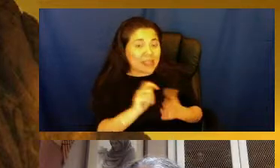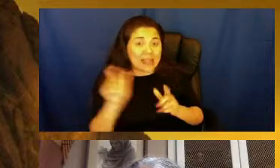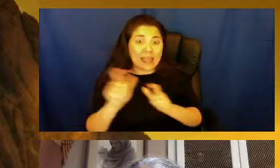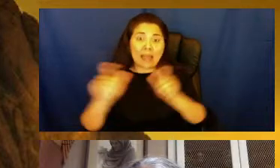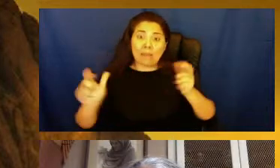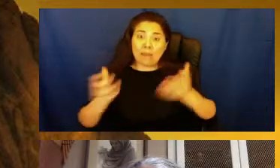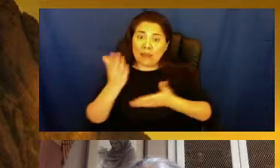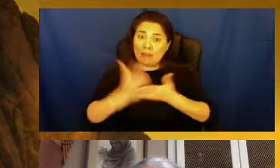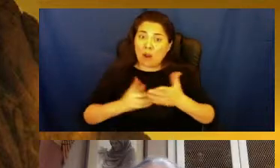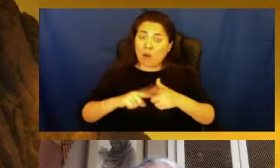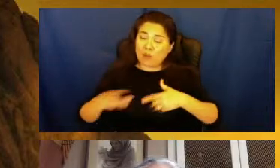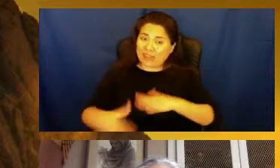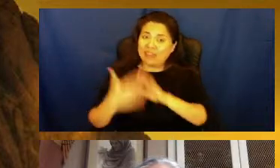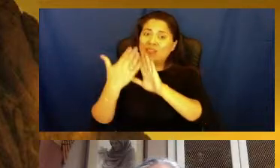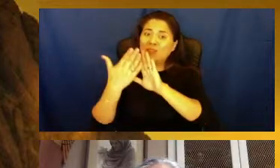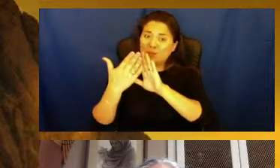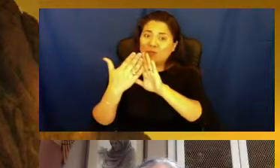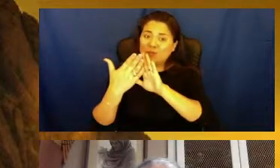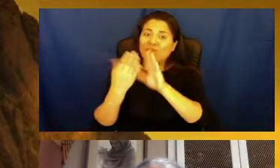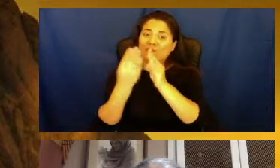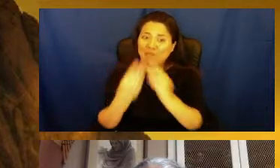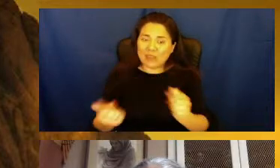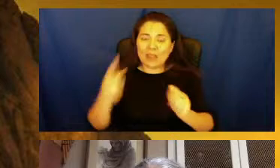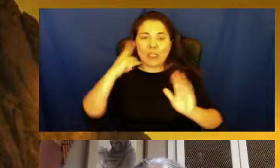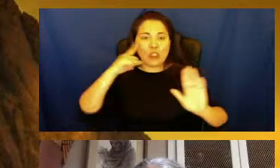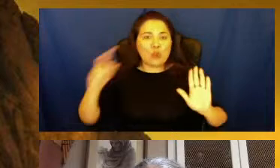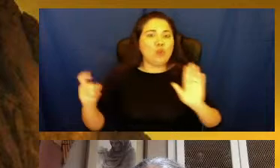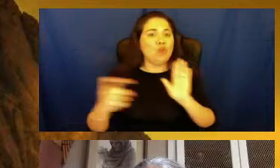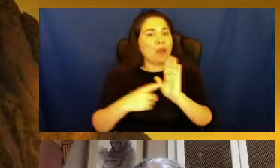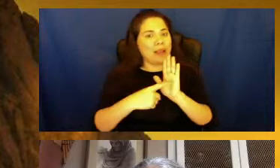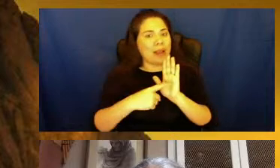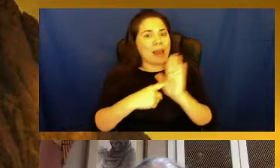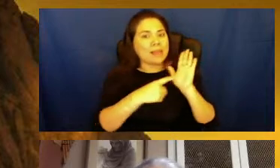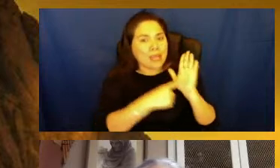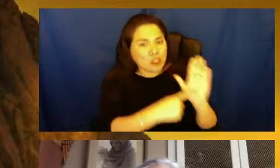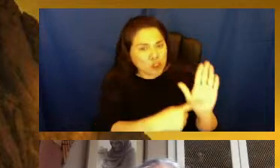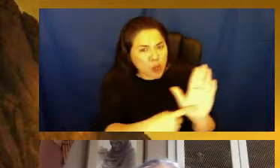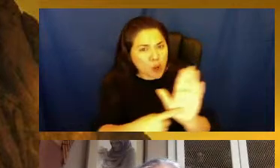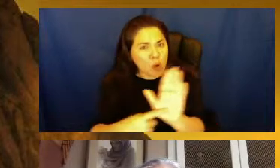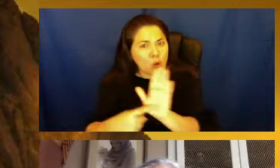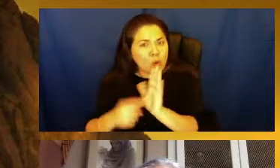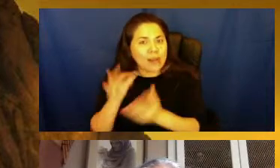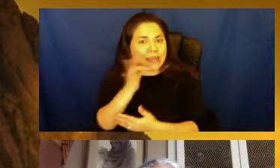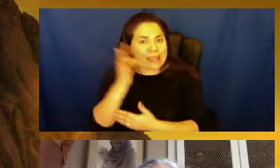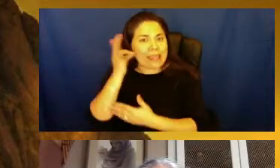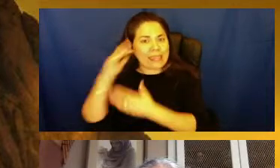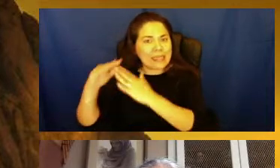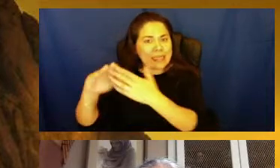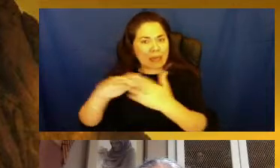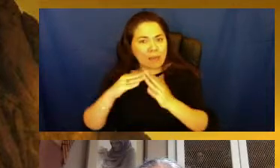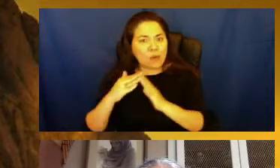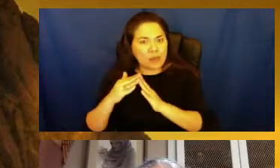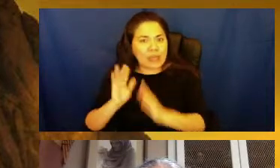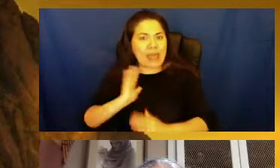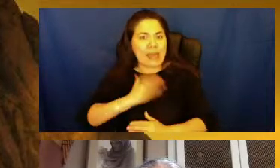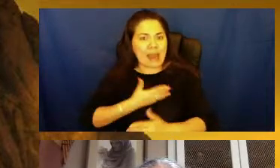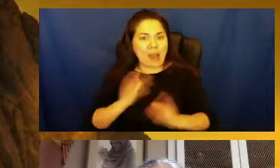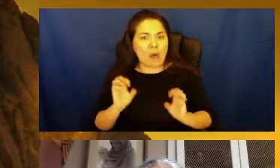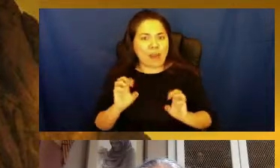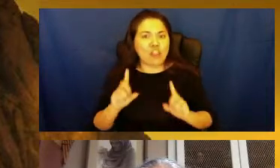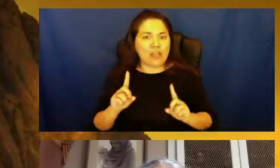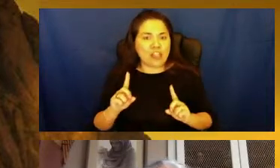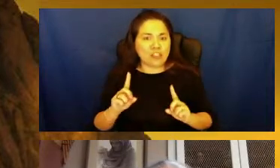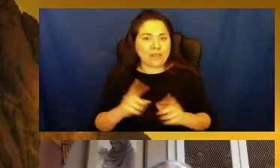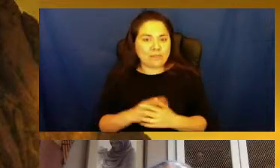tackled in recognizing and bringing light to our Indigenous communities within across